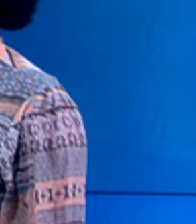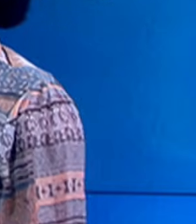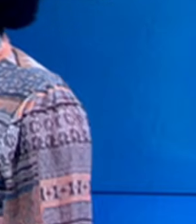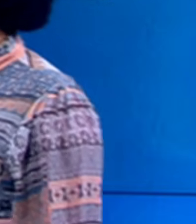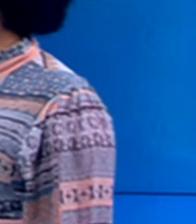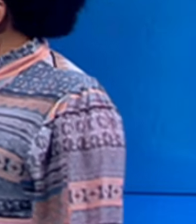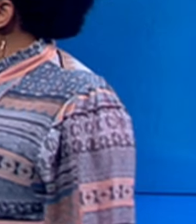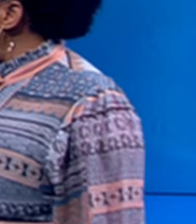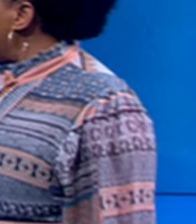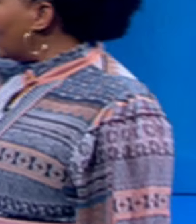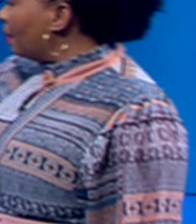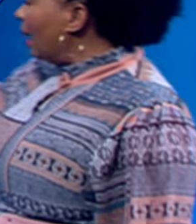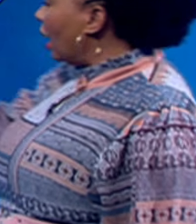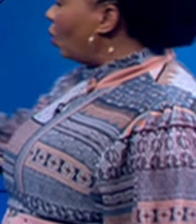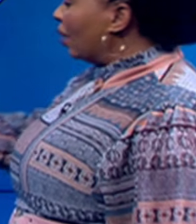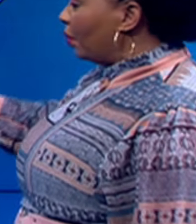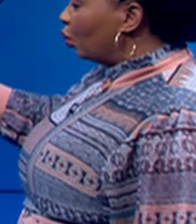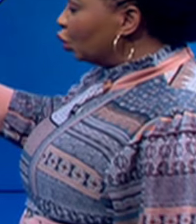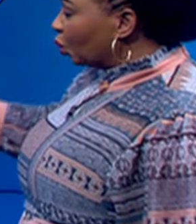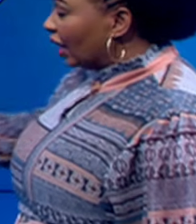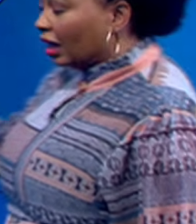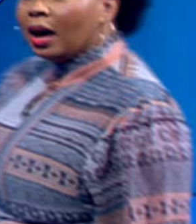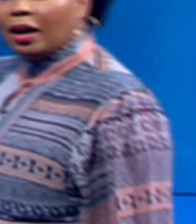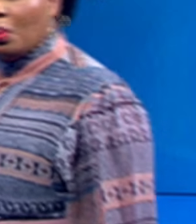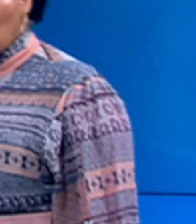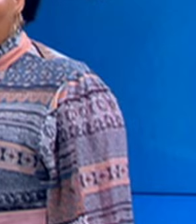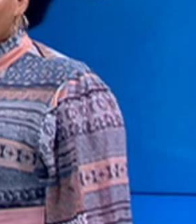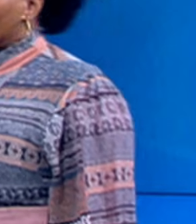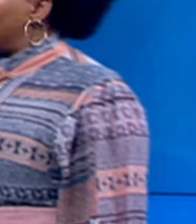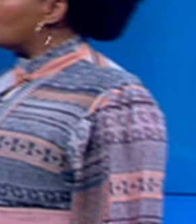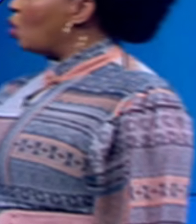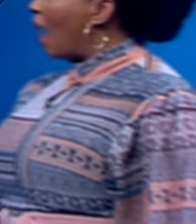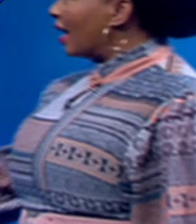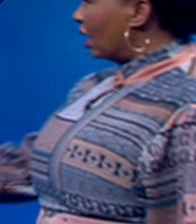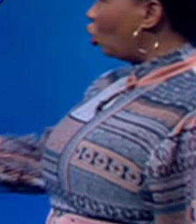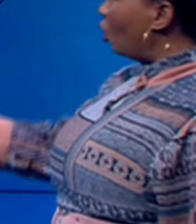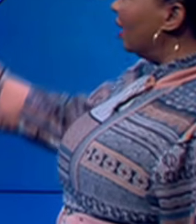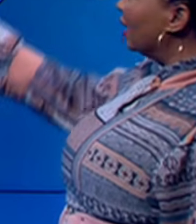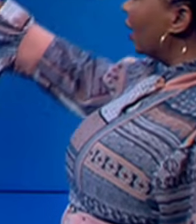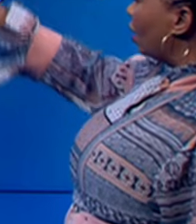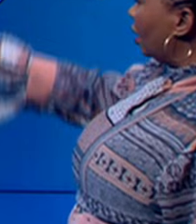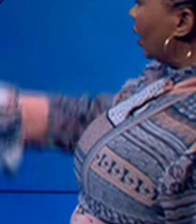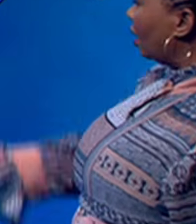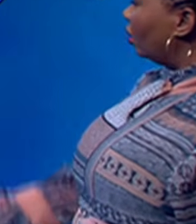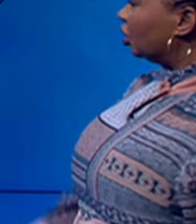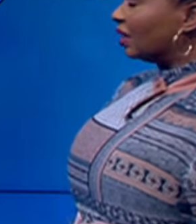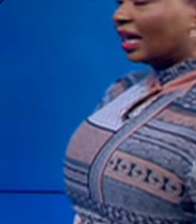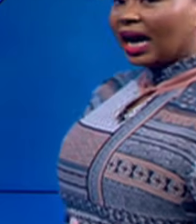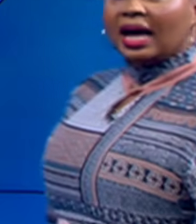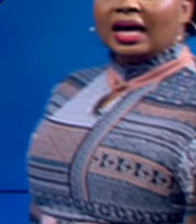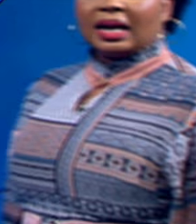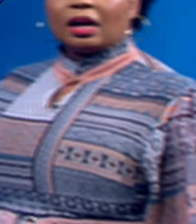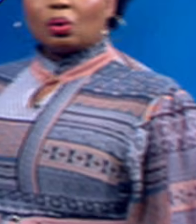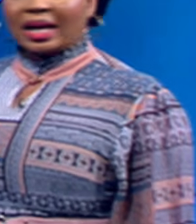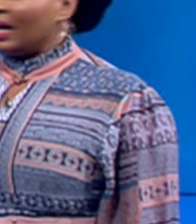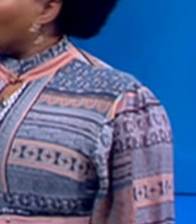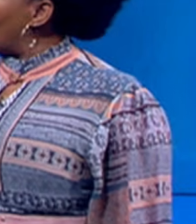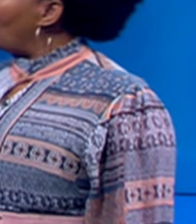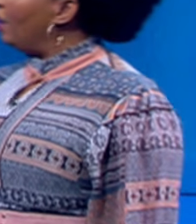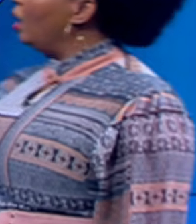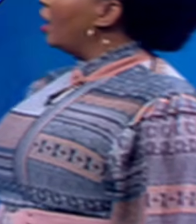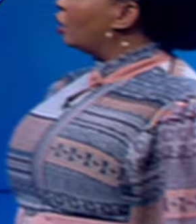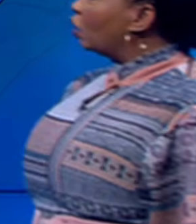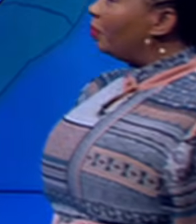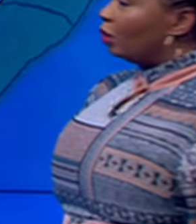sa pipile bogareng ba naga re lebelela bogareng ba naga go tla be go ntše go na le muwane ka meso a ke re tlhokomeleng karilong tšeo tša naga re ke re o tleleng